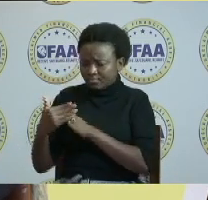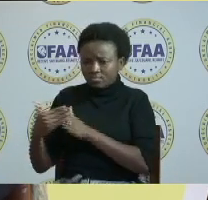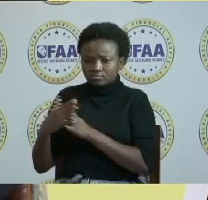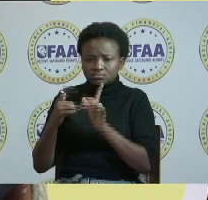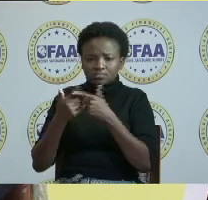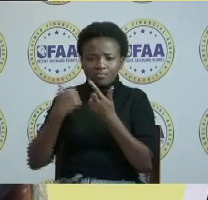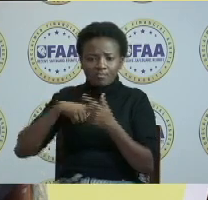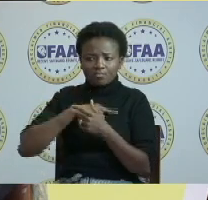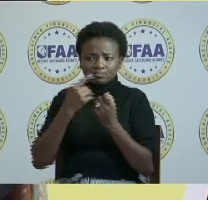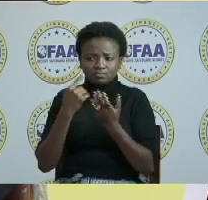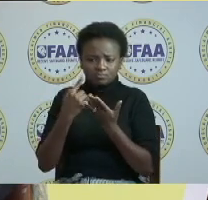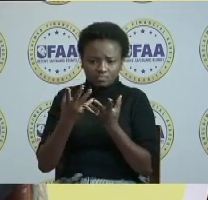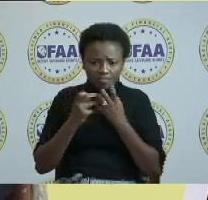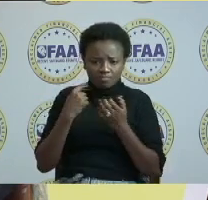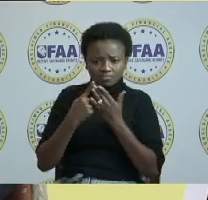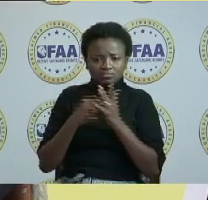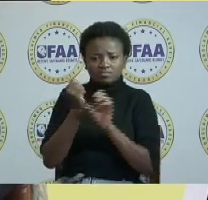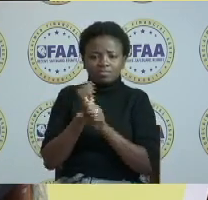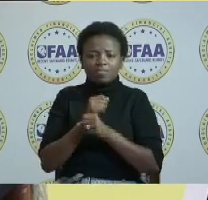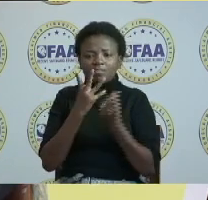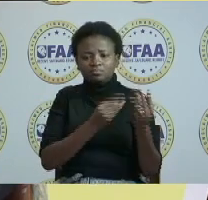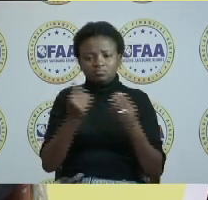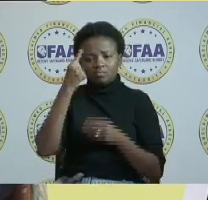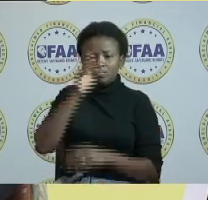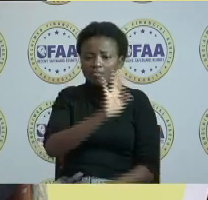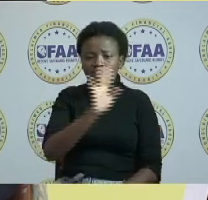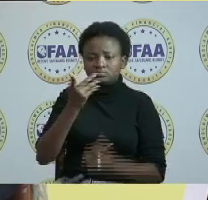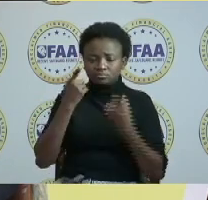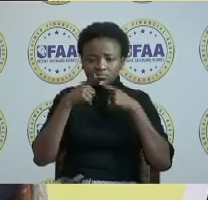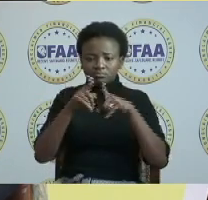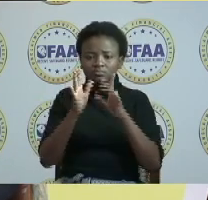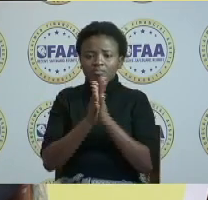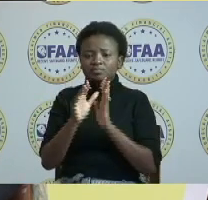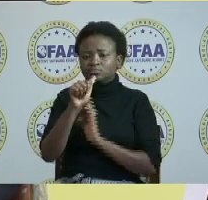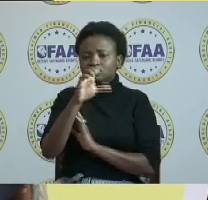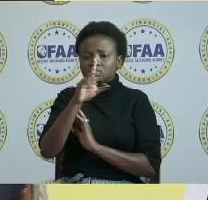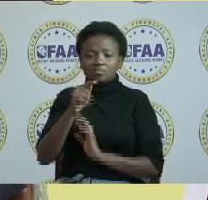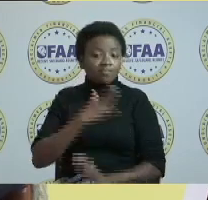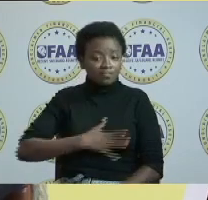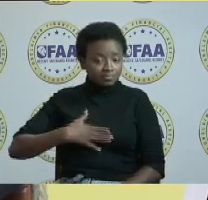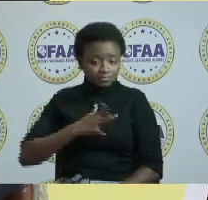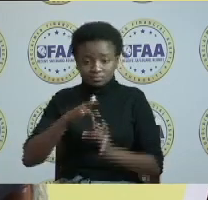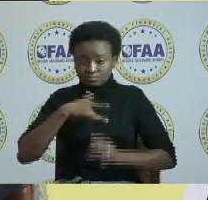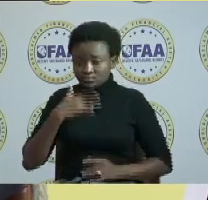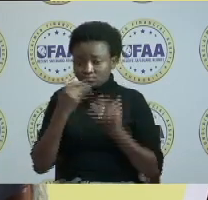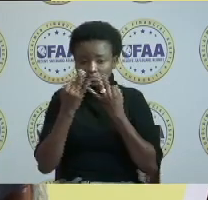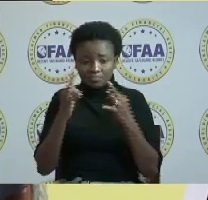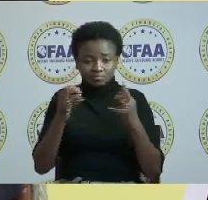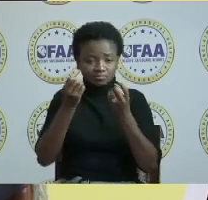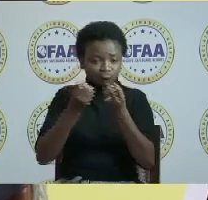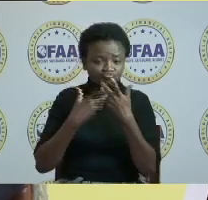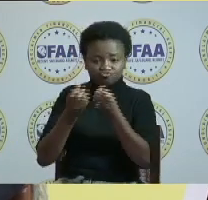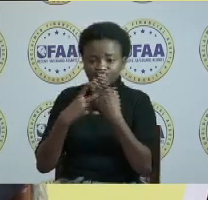easy for you to comply with the provisions of this act? And we would wish to make the forum as candid as possible. Call us all the